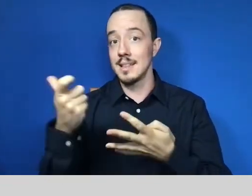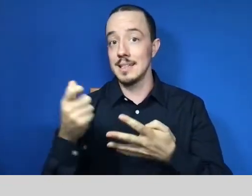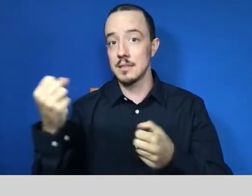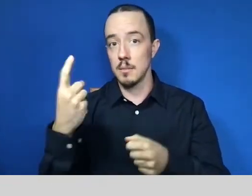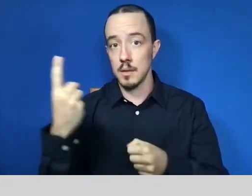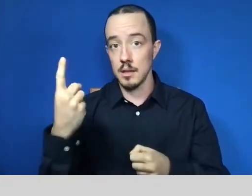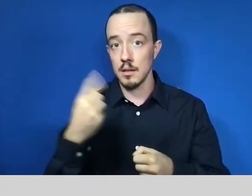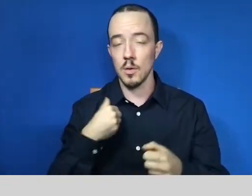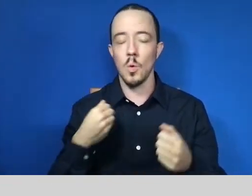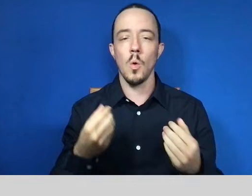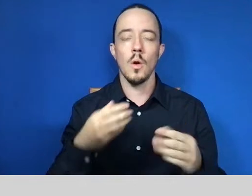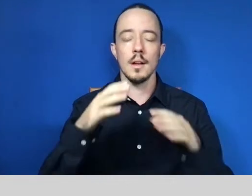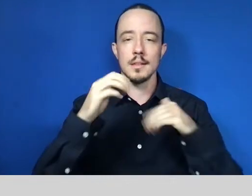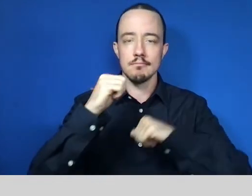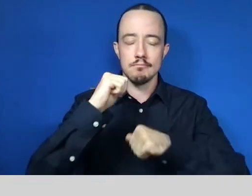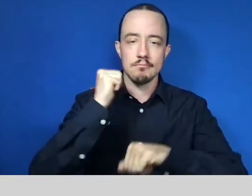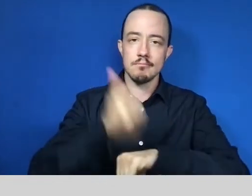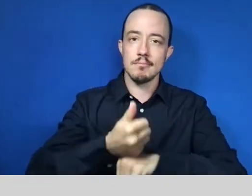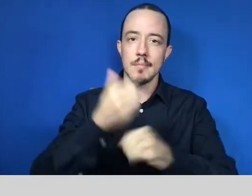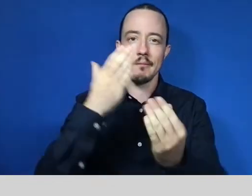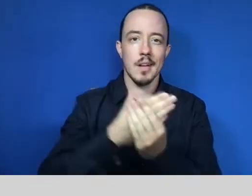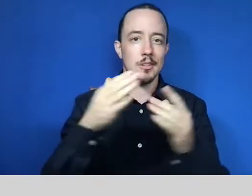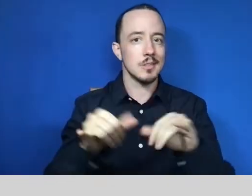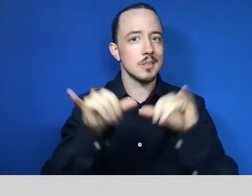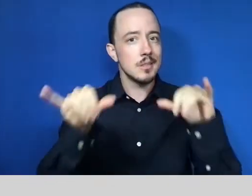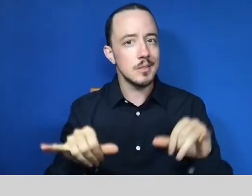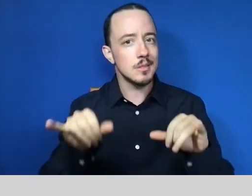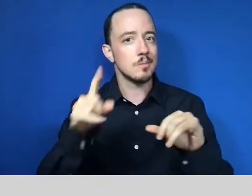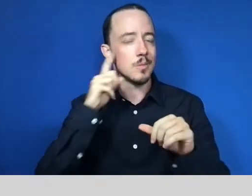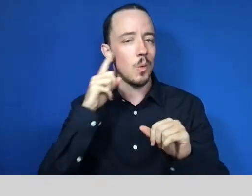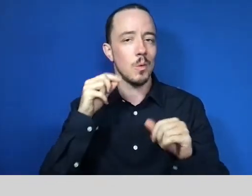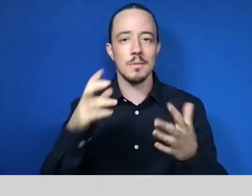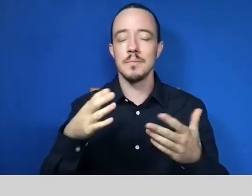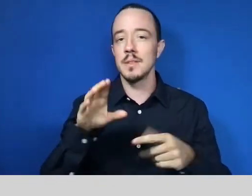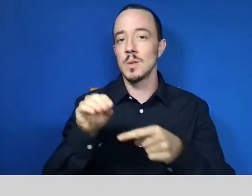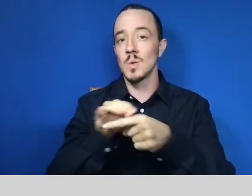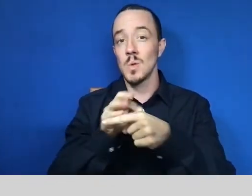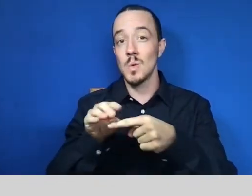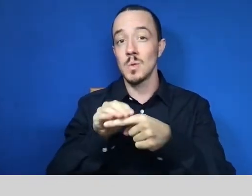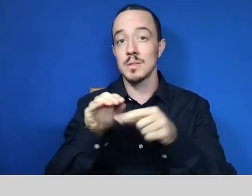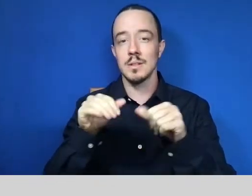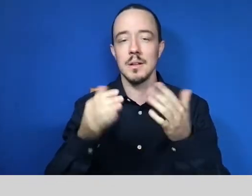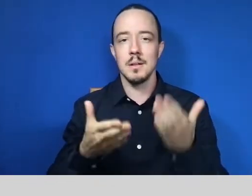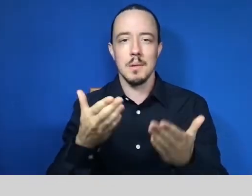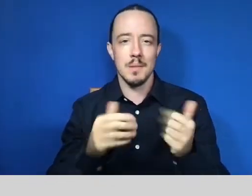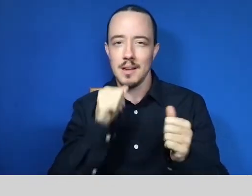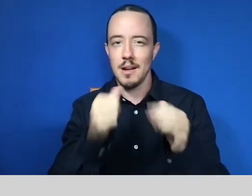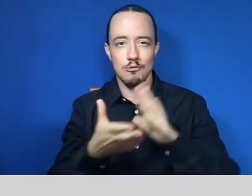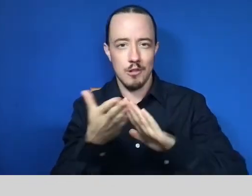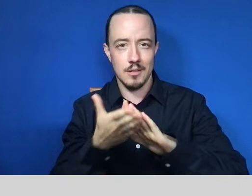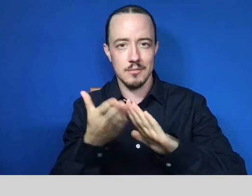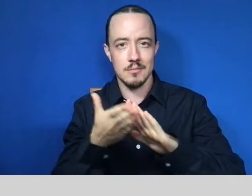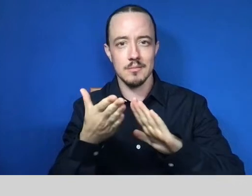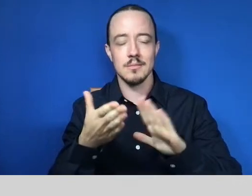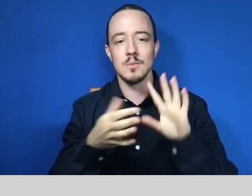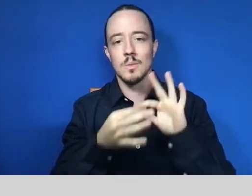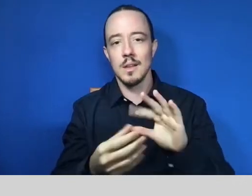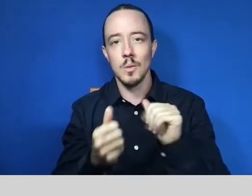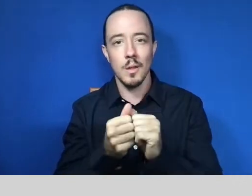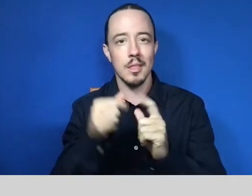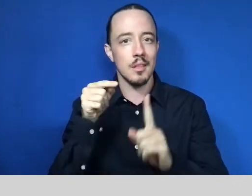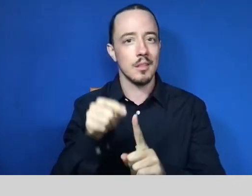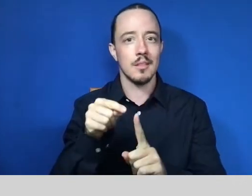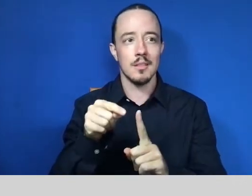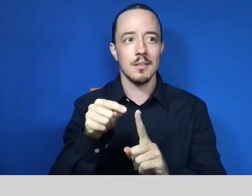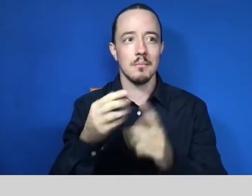example, files, or it can format file system during runtime. Code may not be runnable in terms of